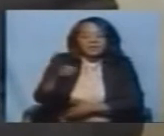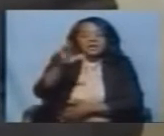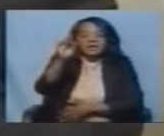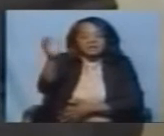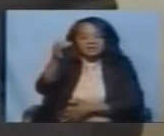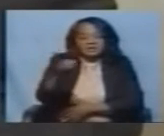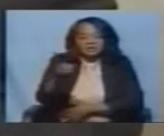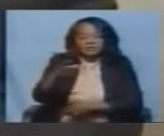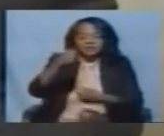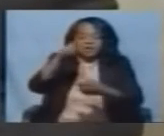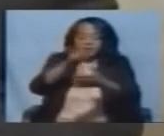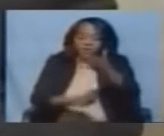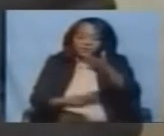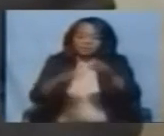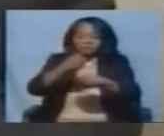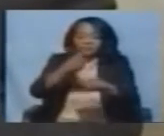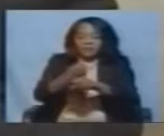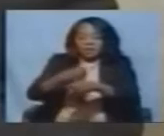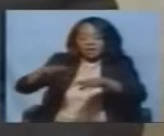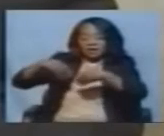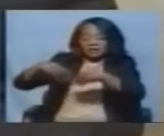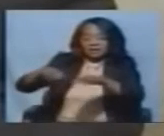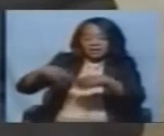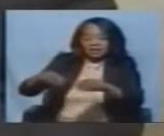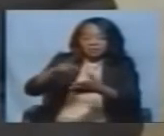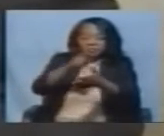you know, less the selling price to the profit margin that you